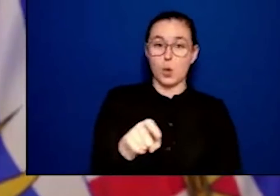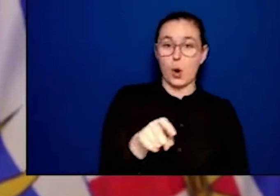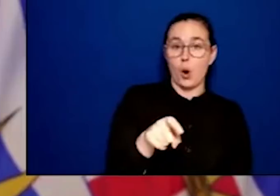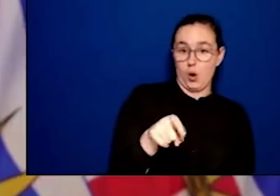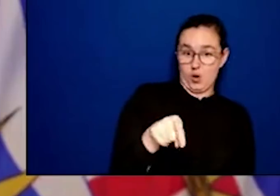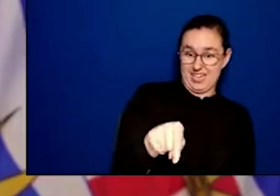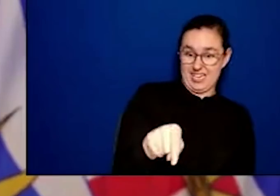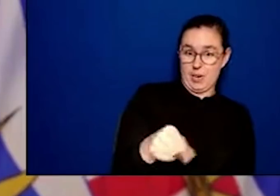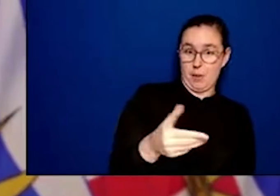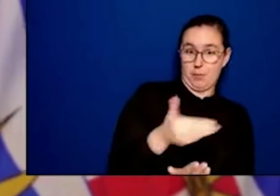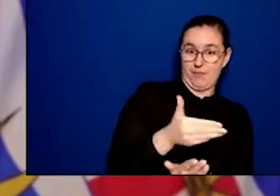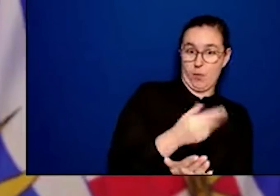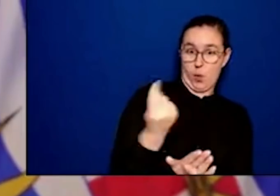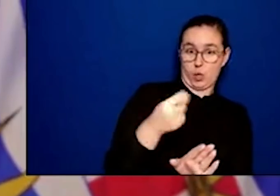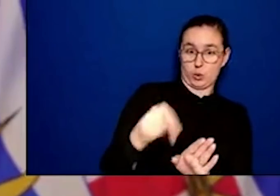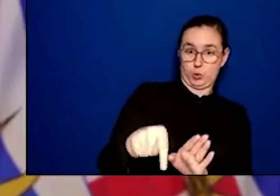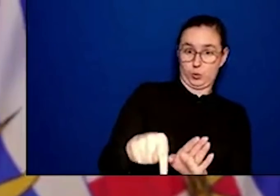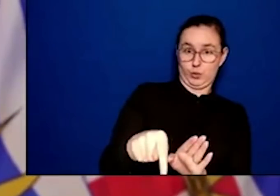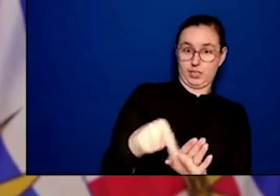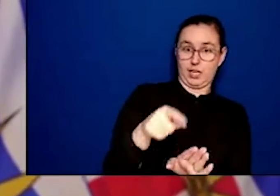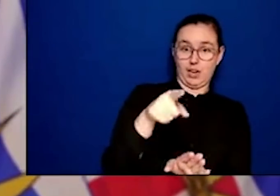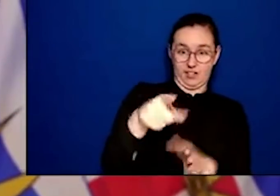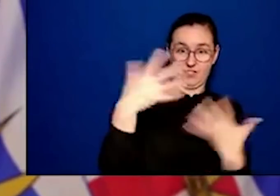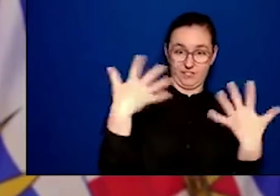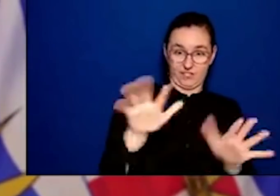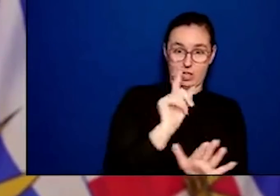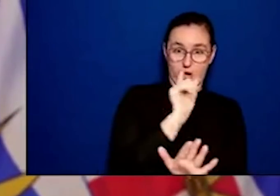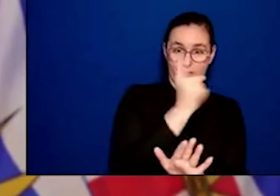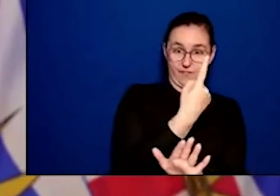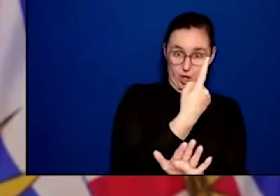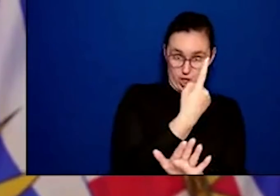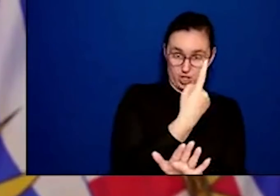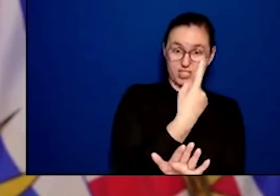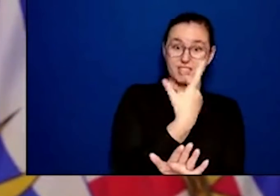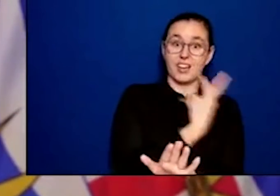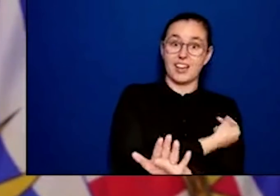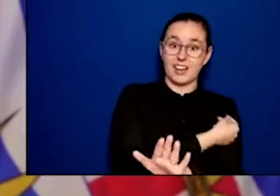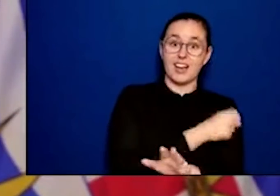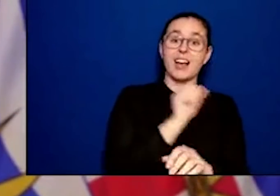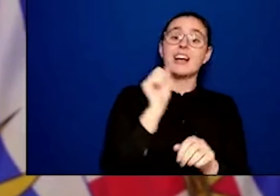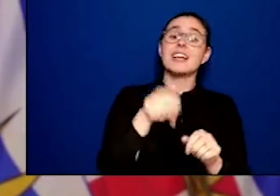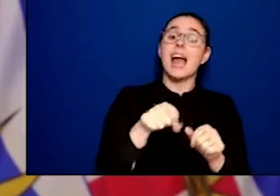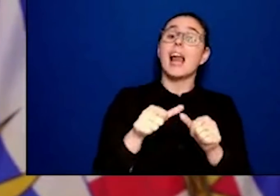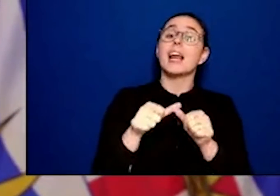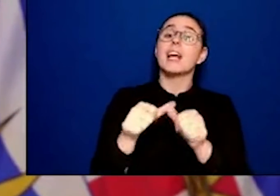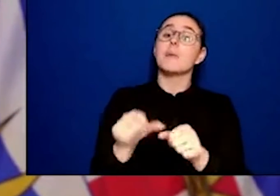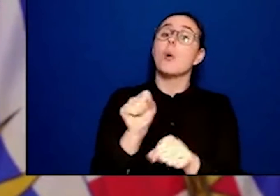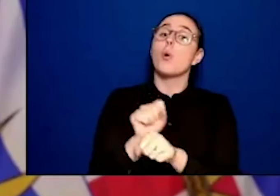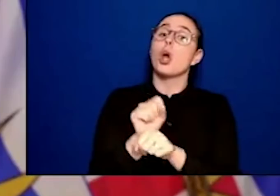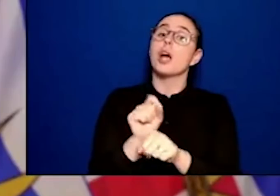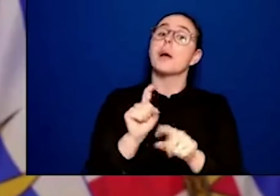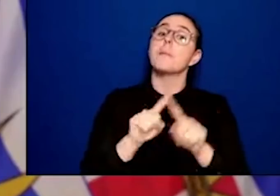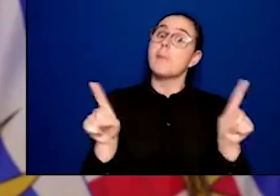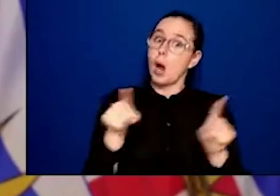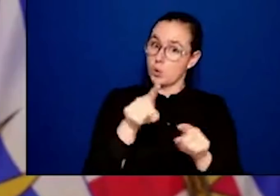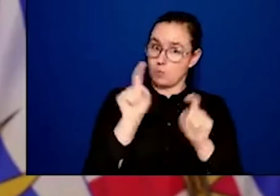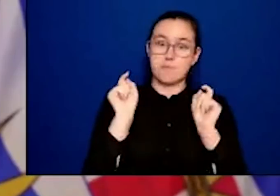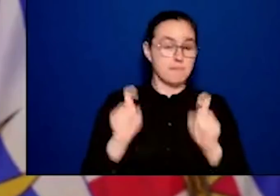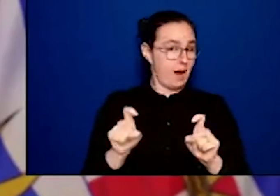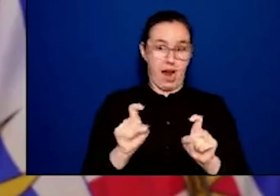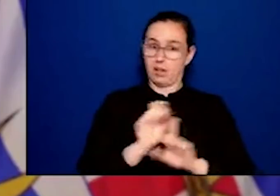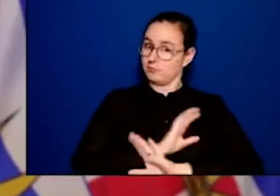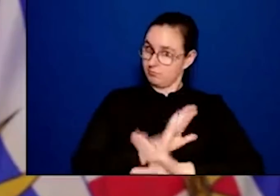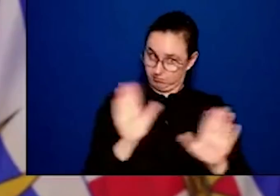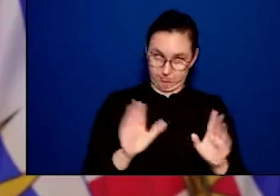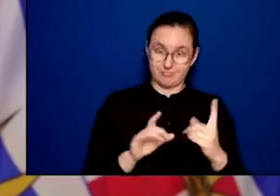be able to continue to work following these preventive measures, but they must commit and receive their second